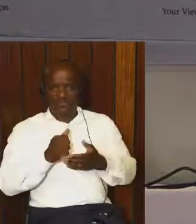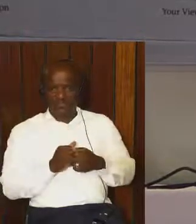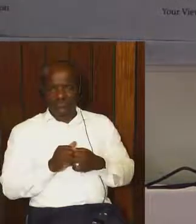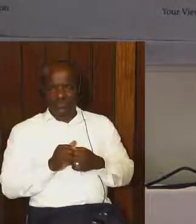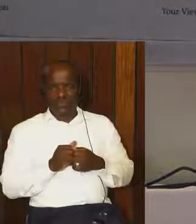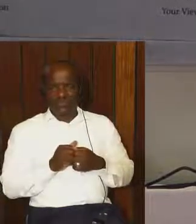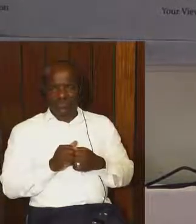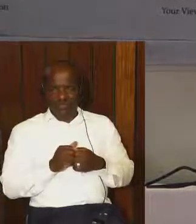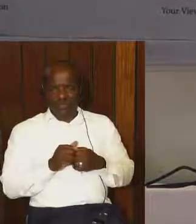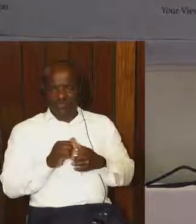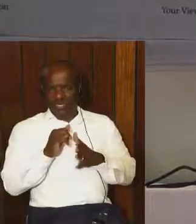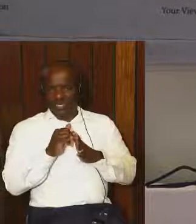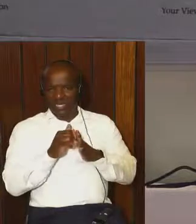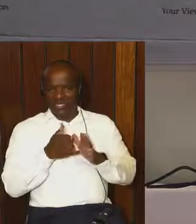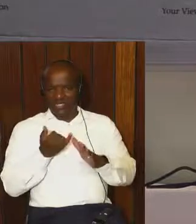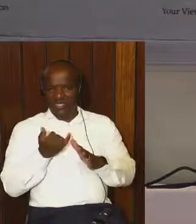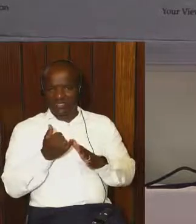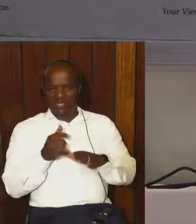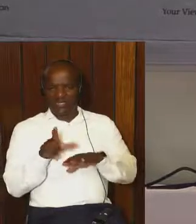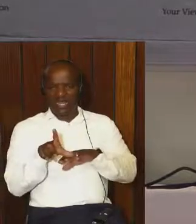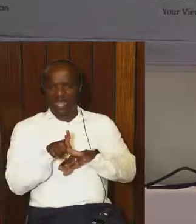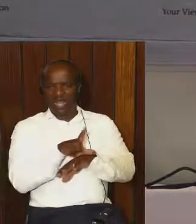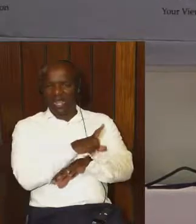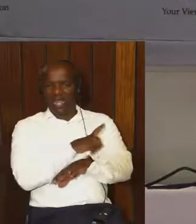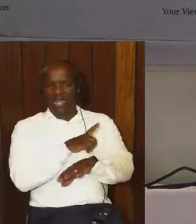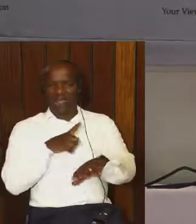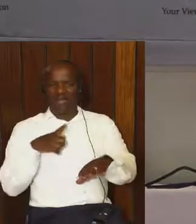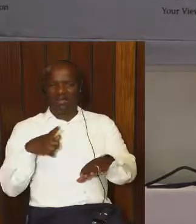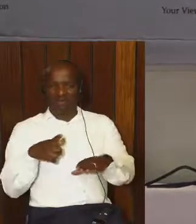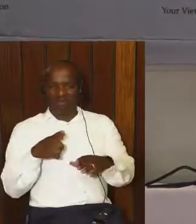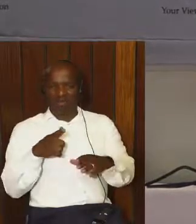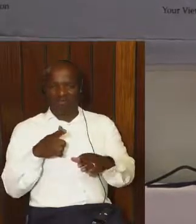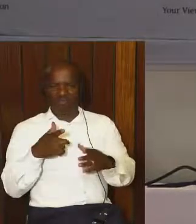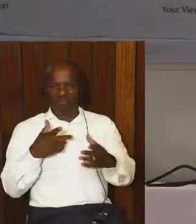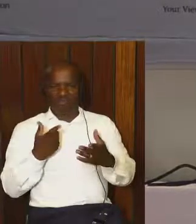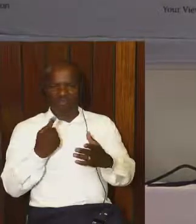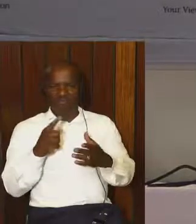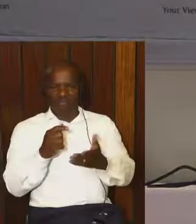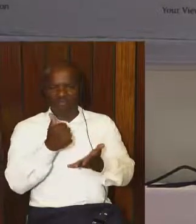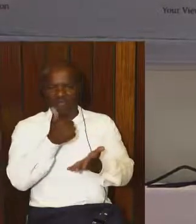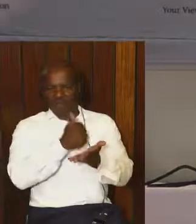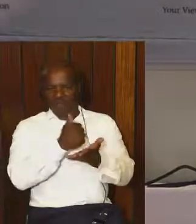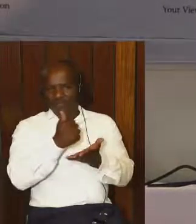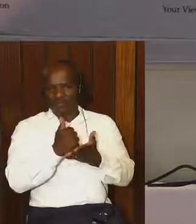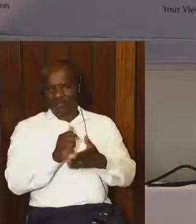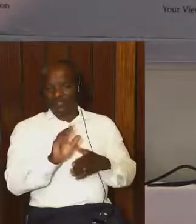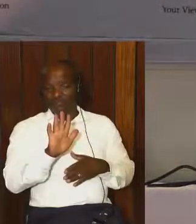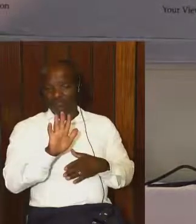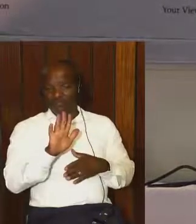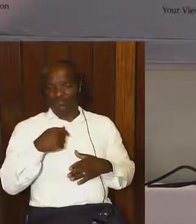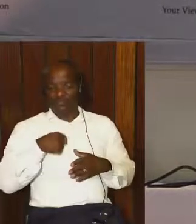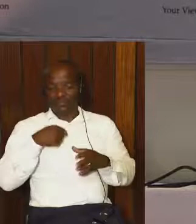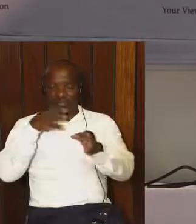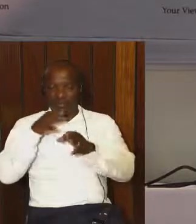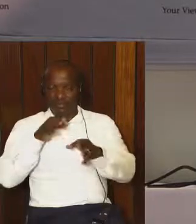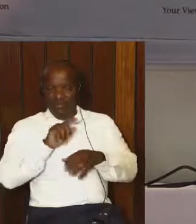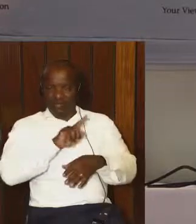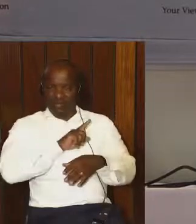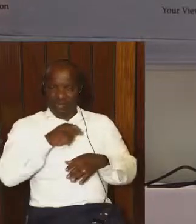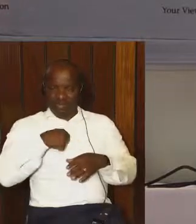Just as an indication, how long does it take to get these approvals? And I'll tell you why I'm asking.